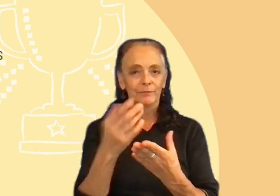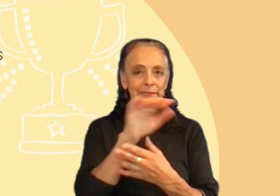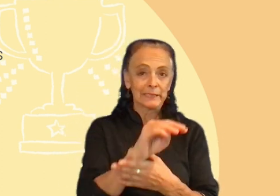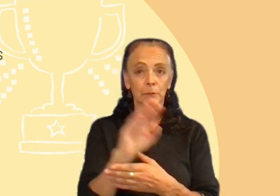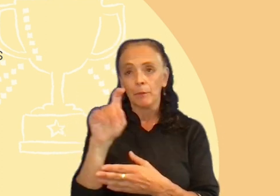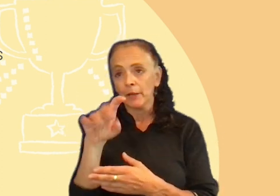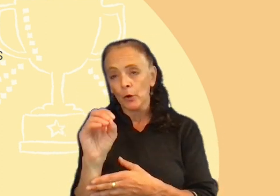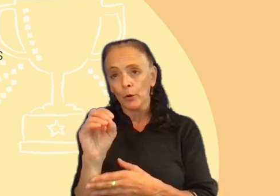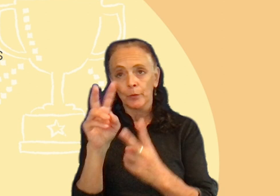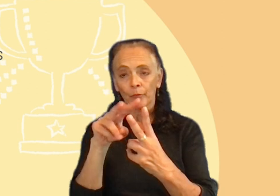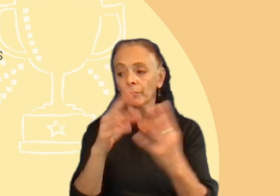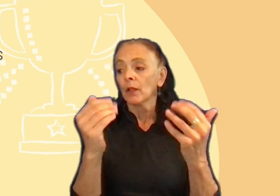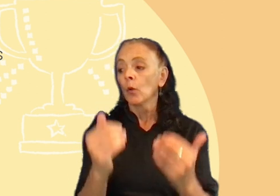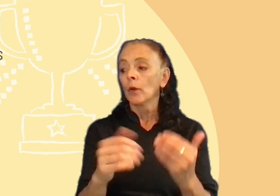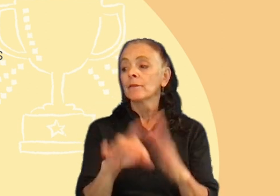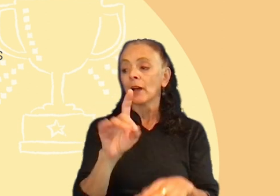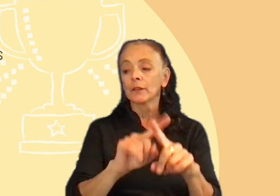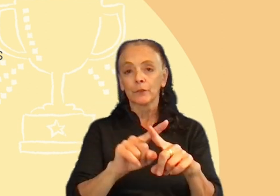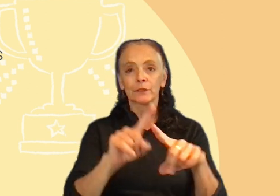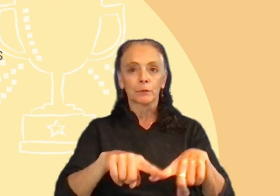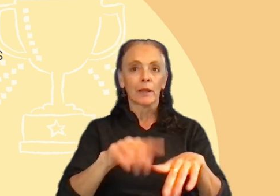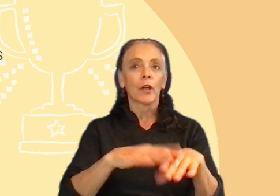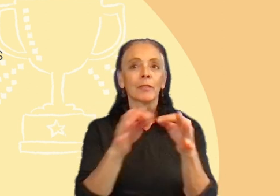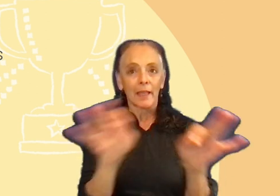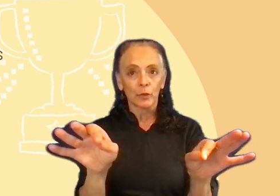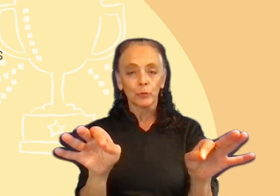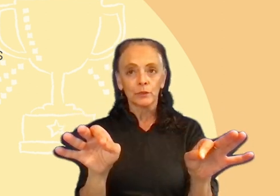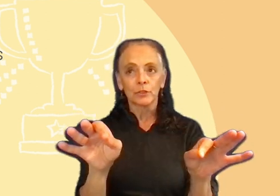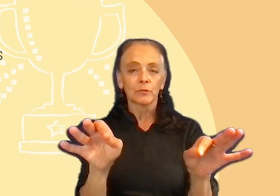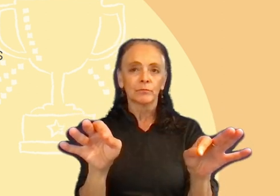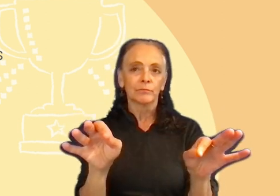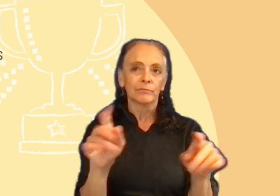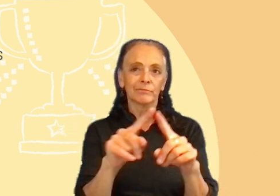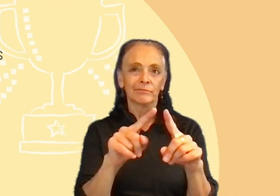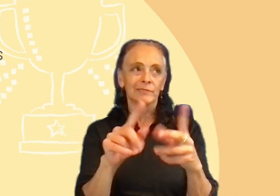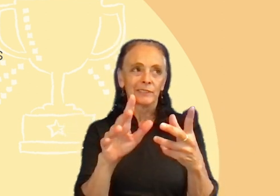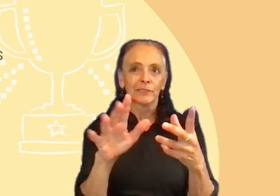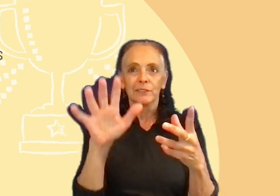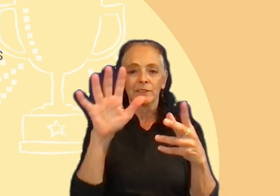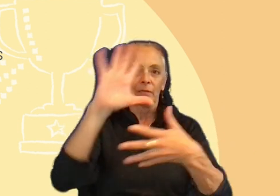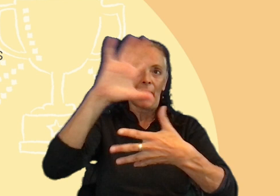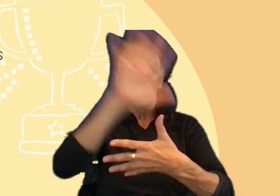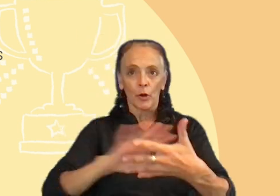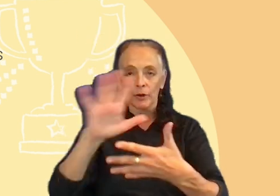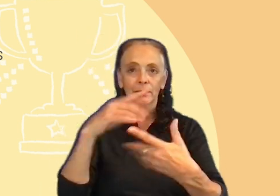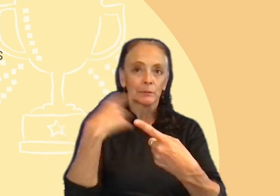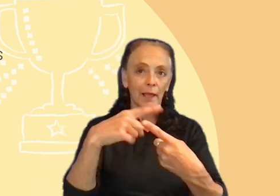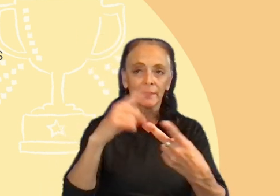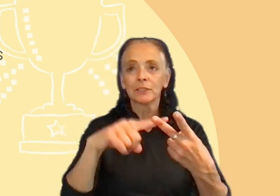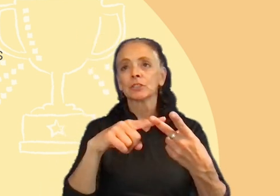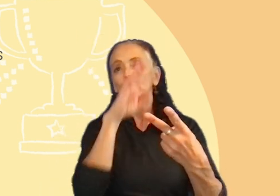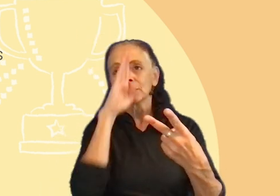able to detect difference based on language through latin america uh people playing the game in spanish in